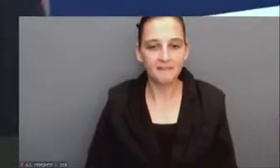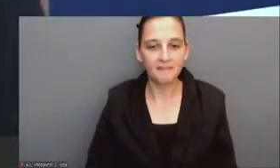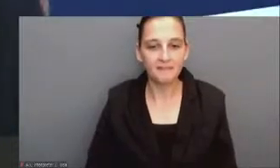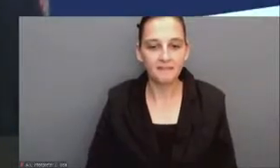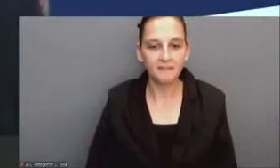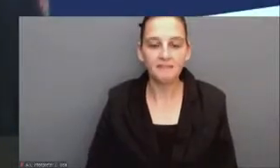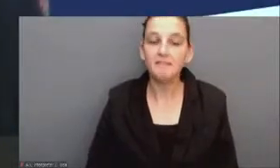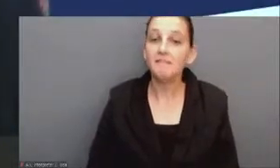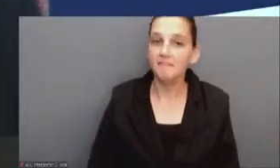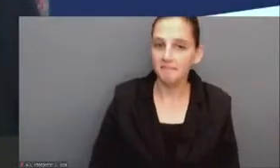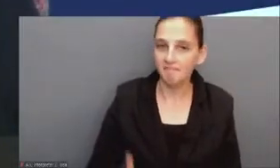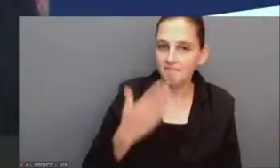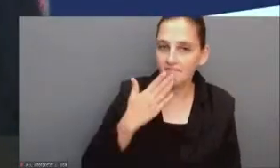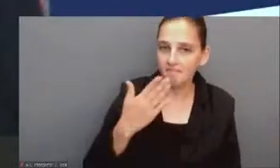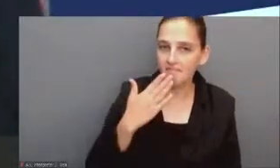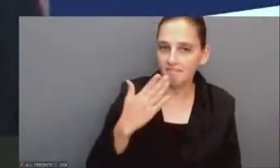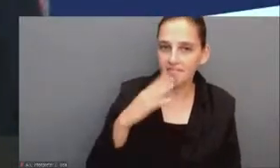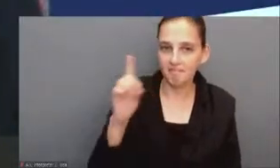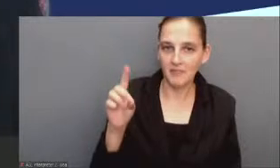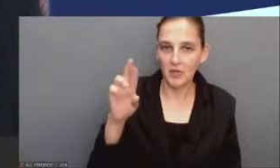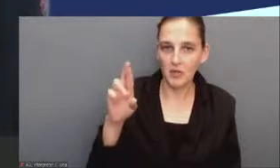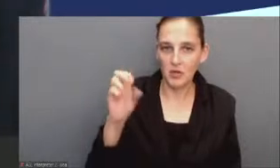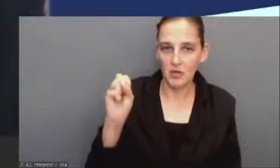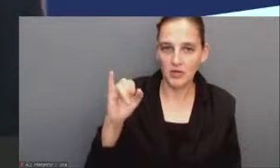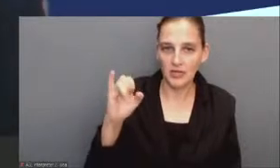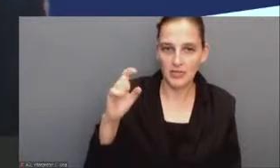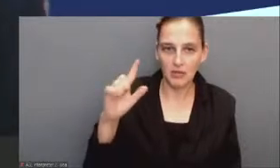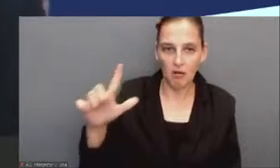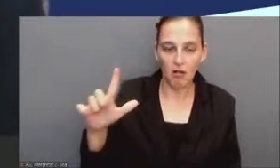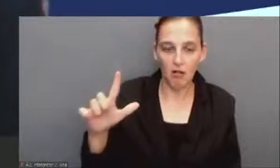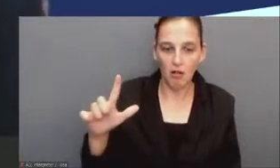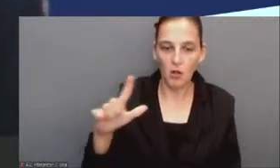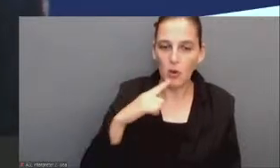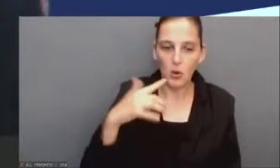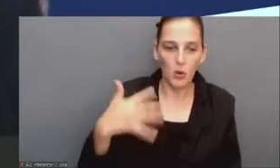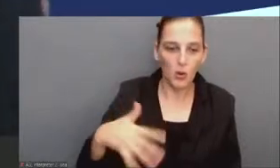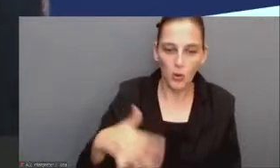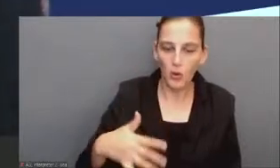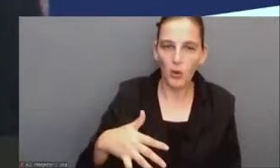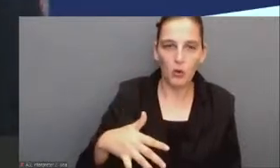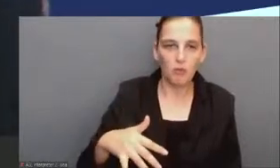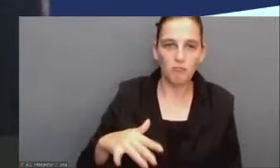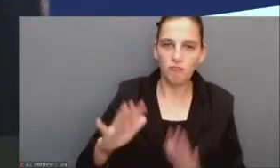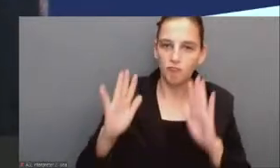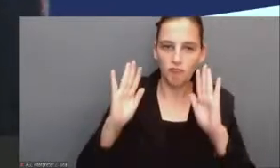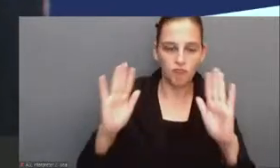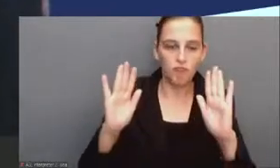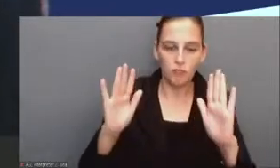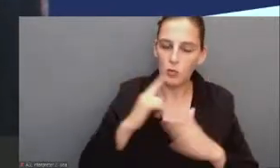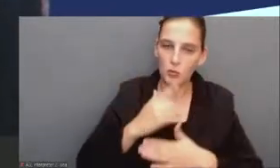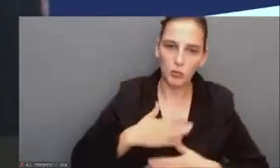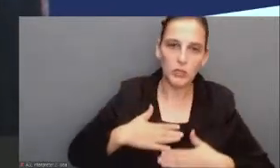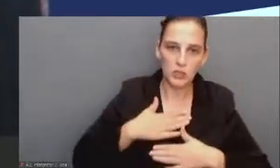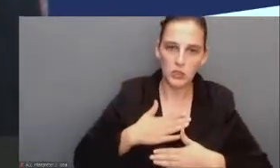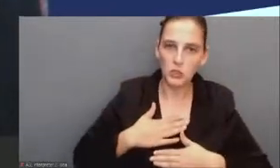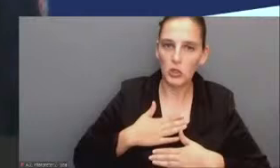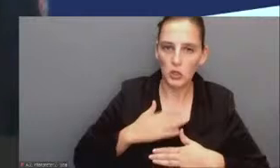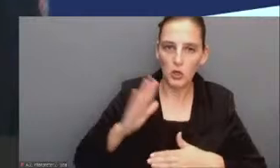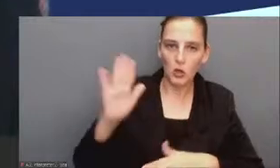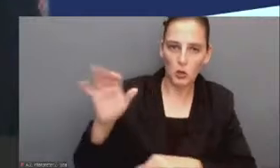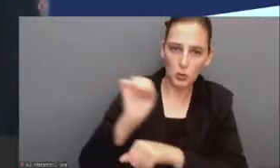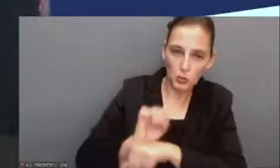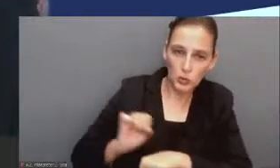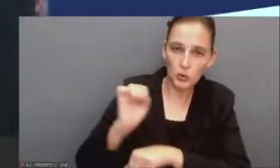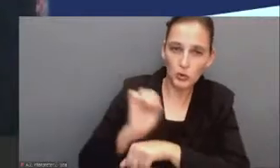Thank you so much, Dr. Siegel. Really very illuminating, very much appreciated. Again, all the work you're doing, all